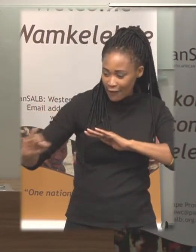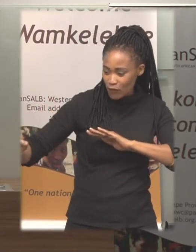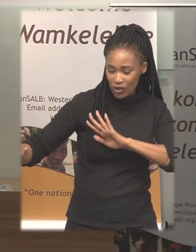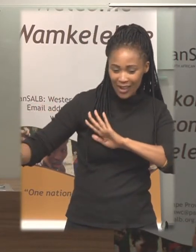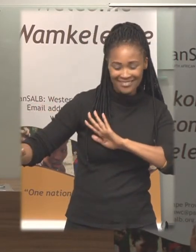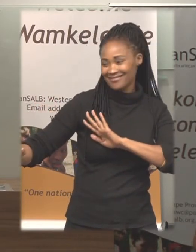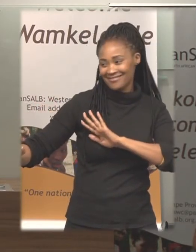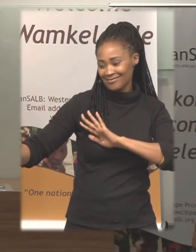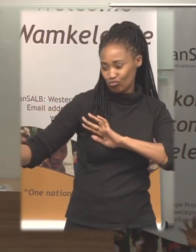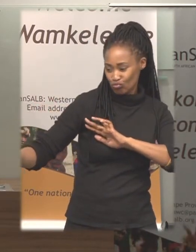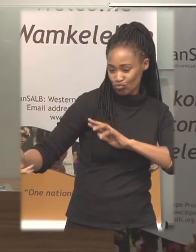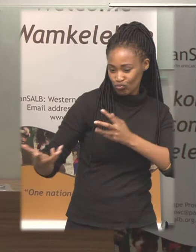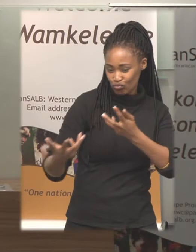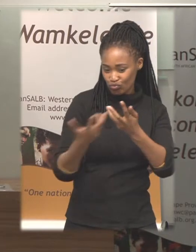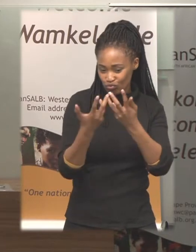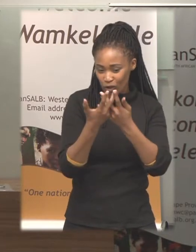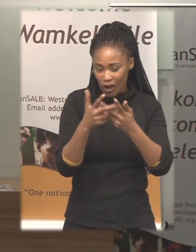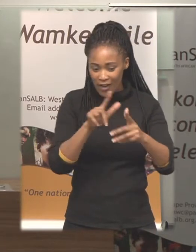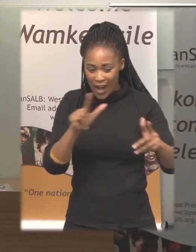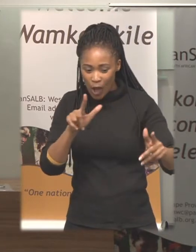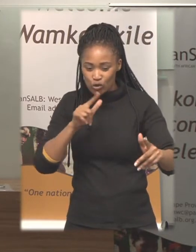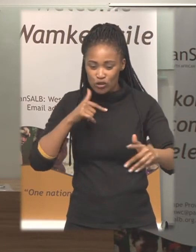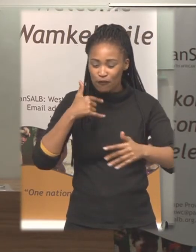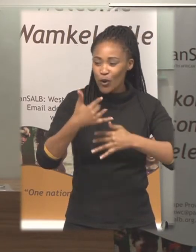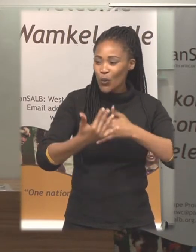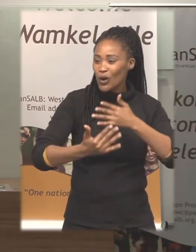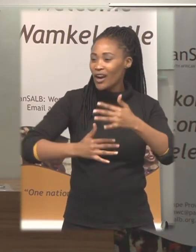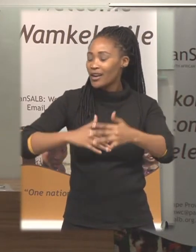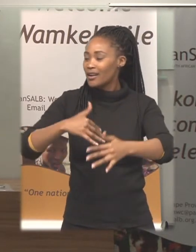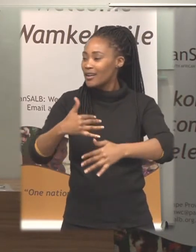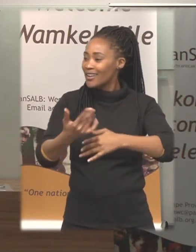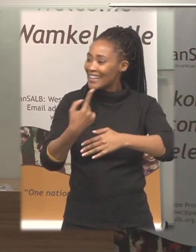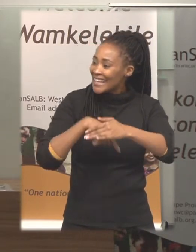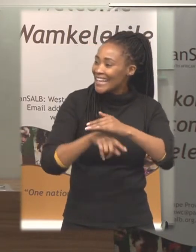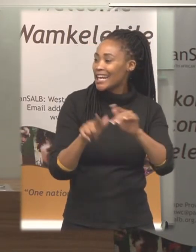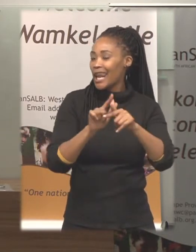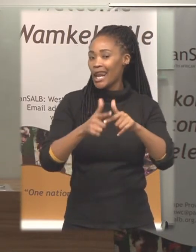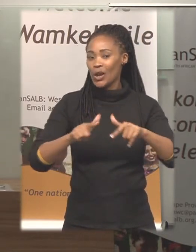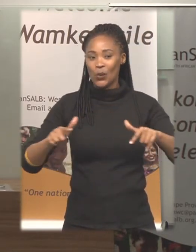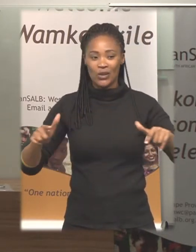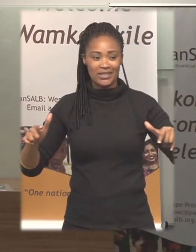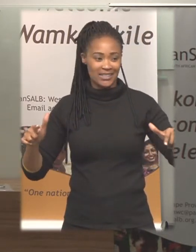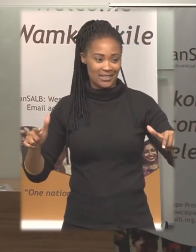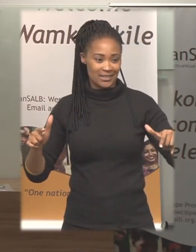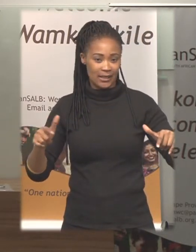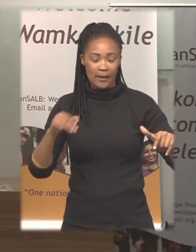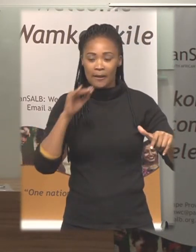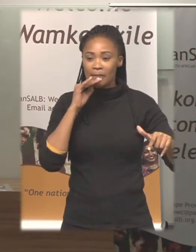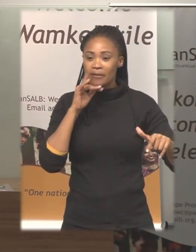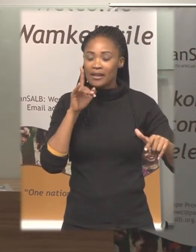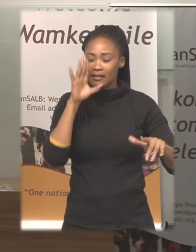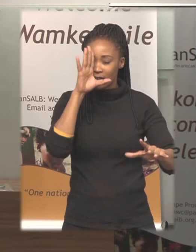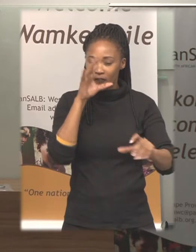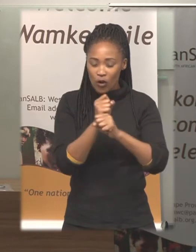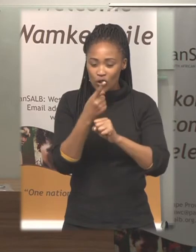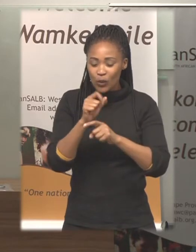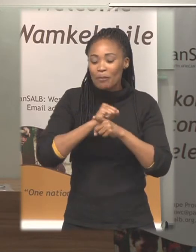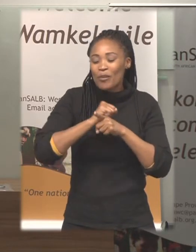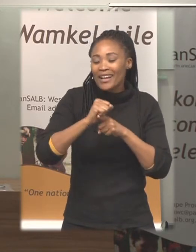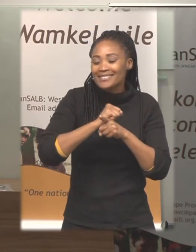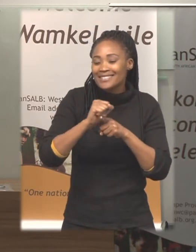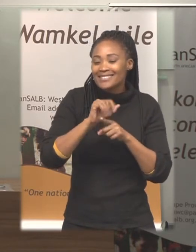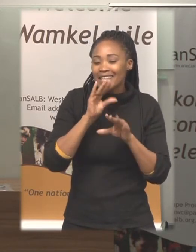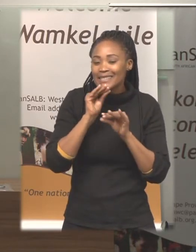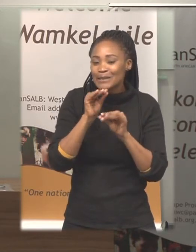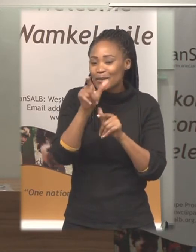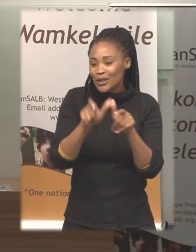entities to the fluidity of languages in linguistic repertoires. So here the focus is on practices and speakers,